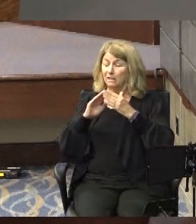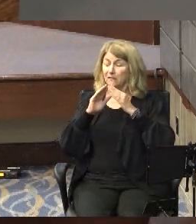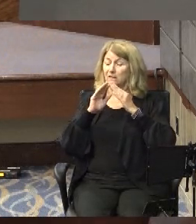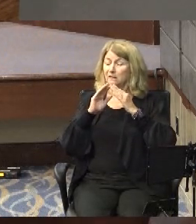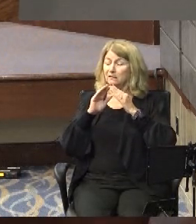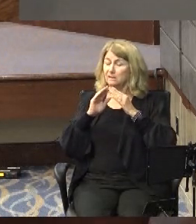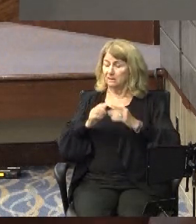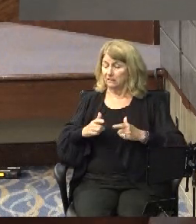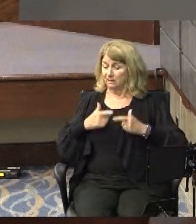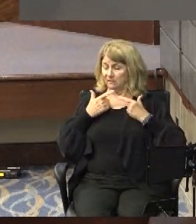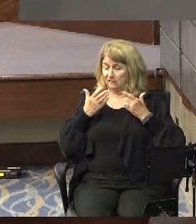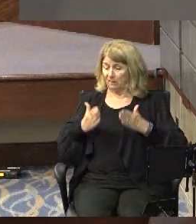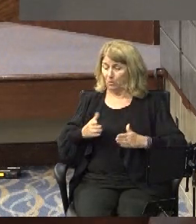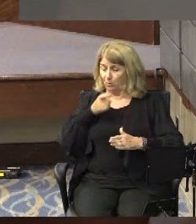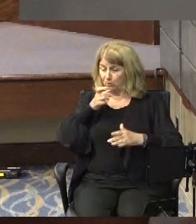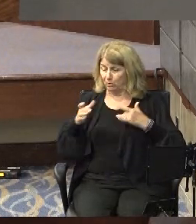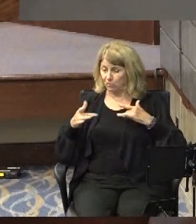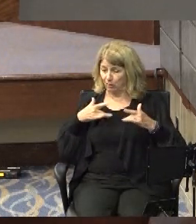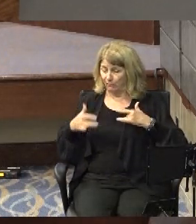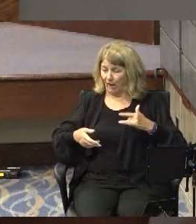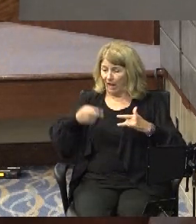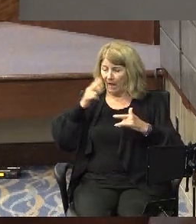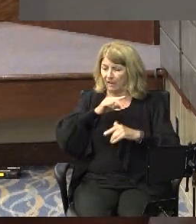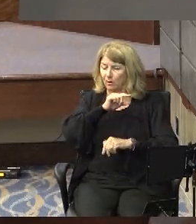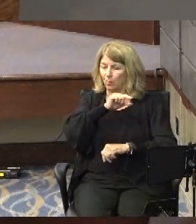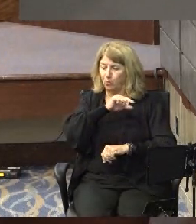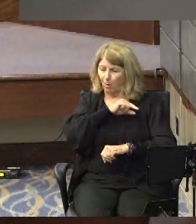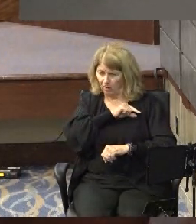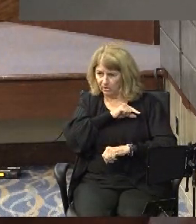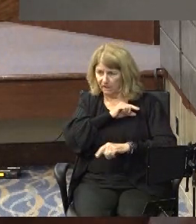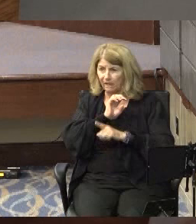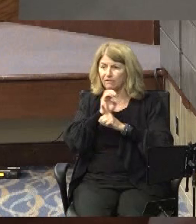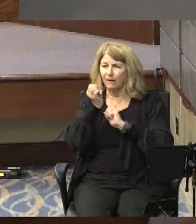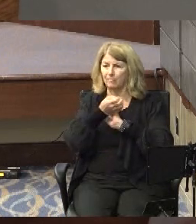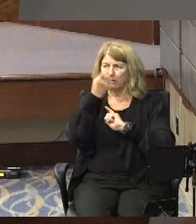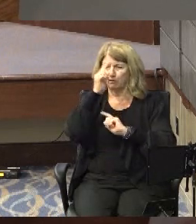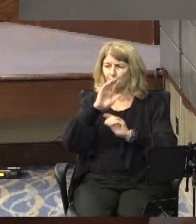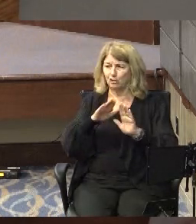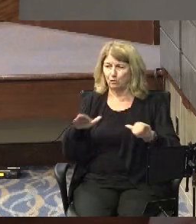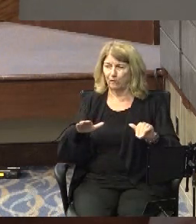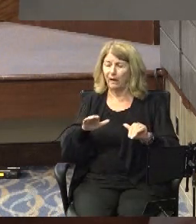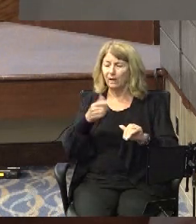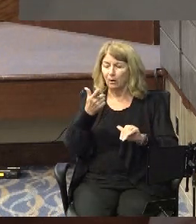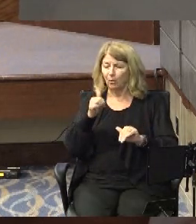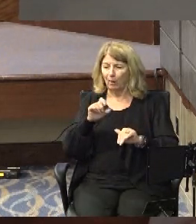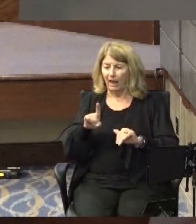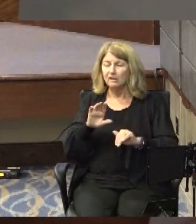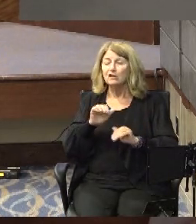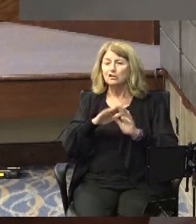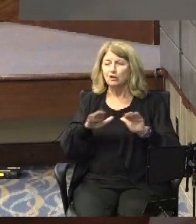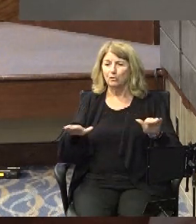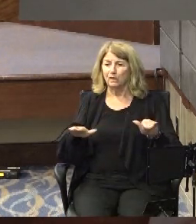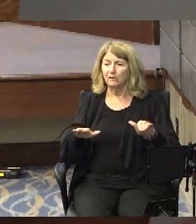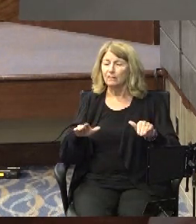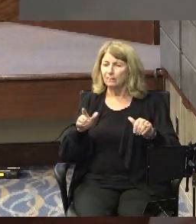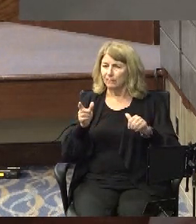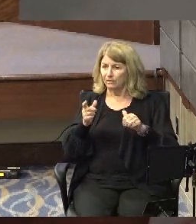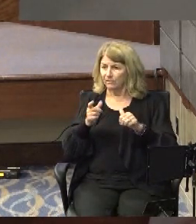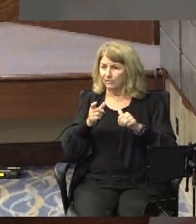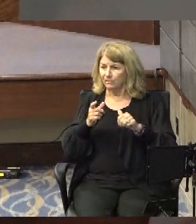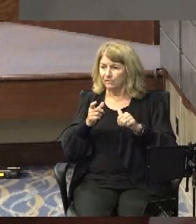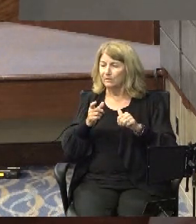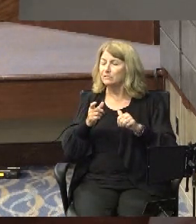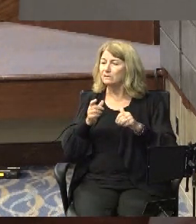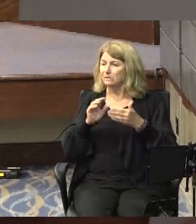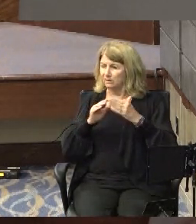leaving a high-quality environment for our children and grandchildren. Let me first commend City Council and the city